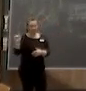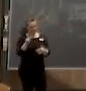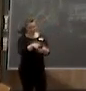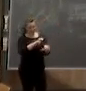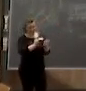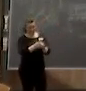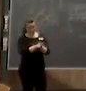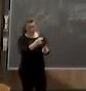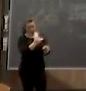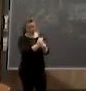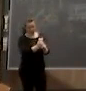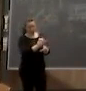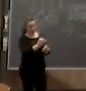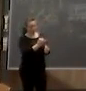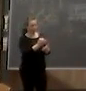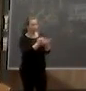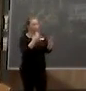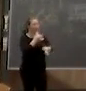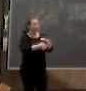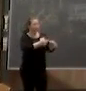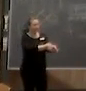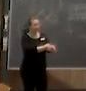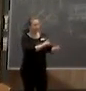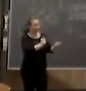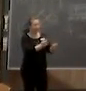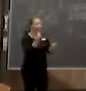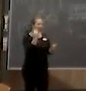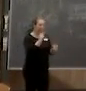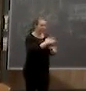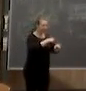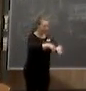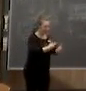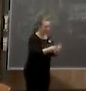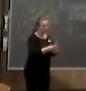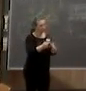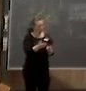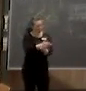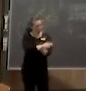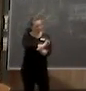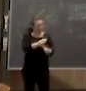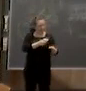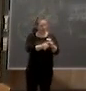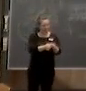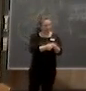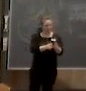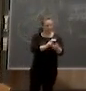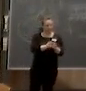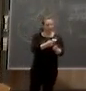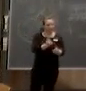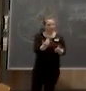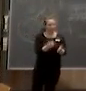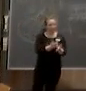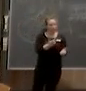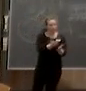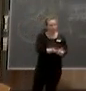from the big strategical change where you were losing money, before the strategic change, you had a value proposition that